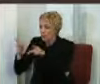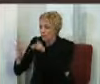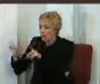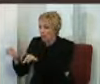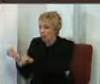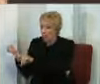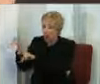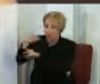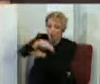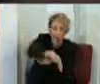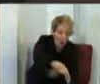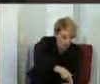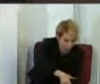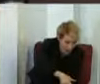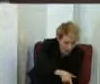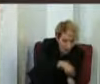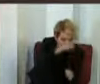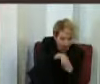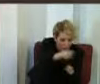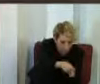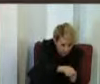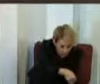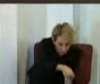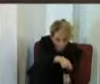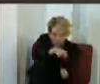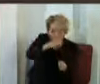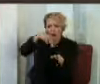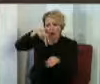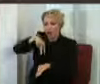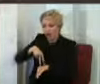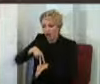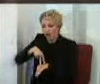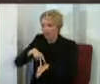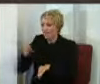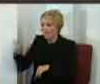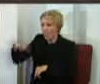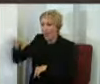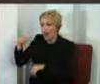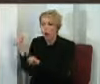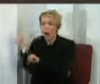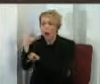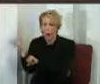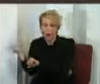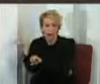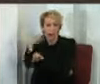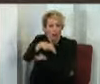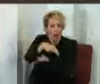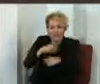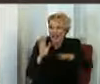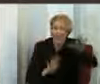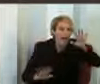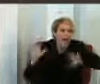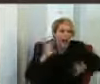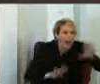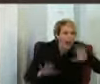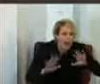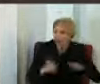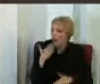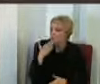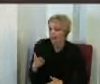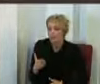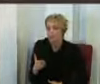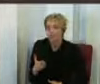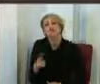keep fishing them out of the water a little bit further downstream. And I'm grateful to our Minister of Social Justice who keeps reminding